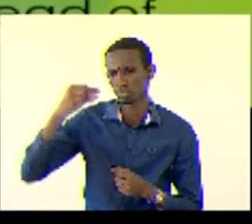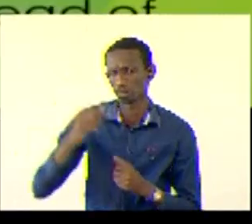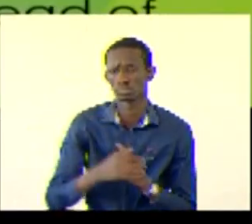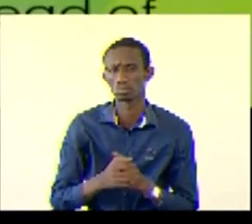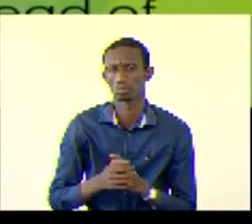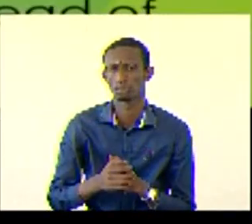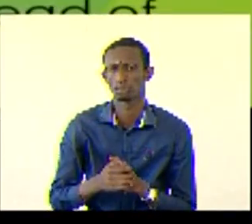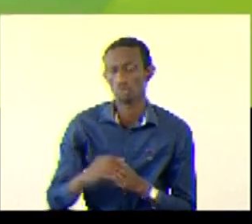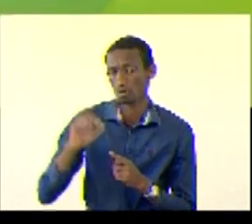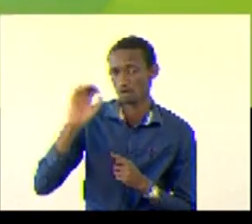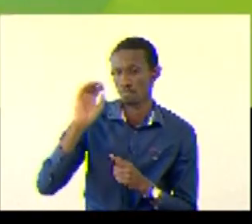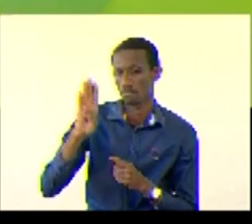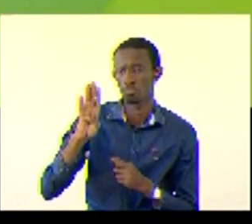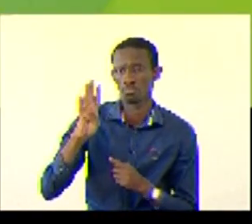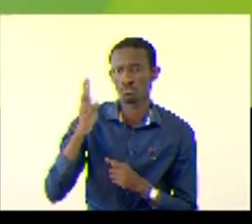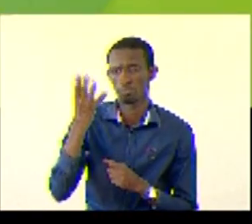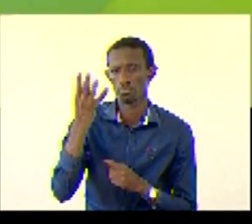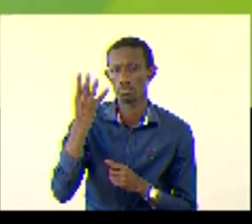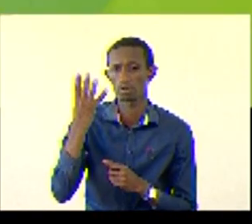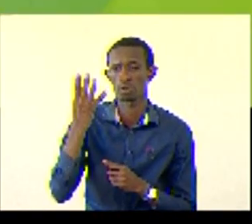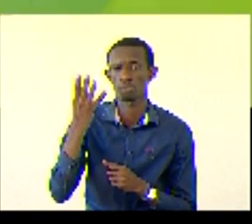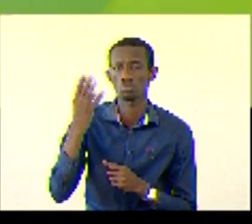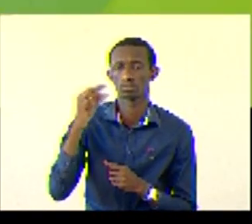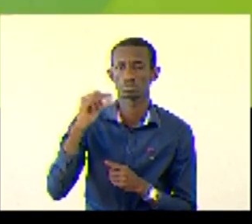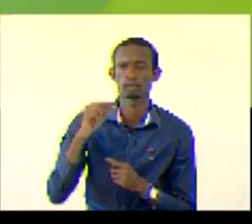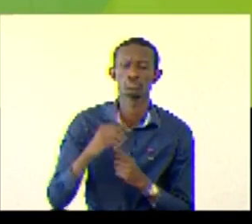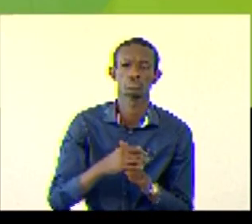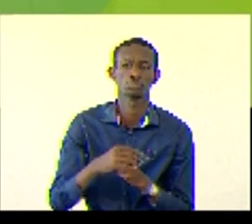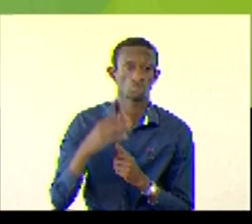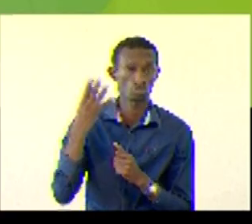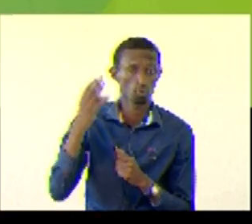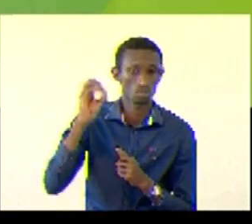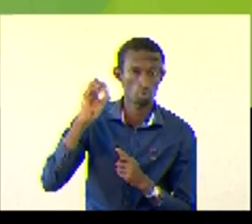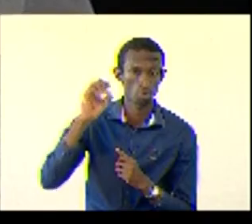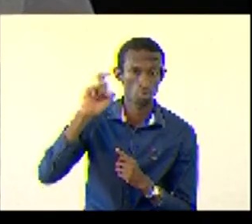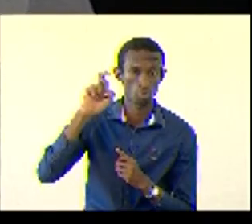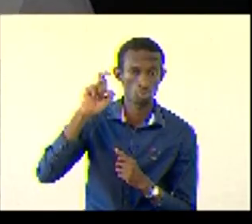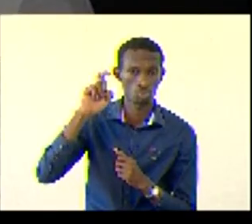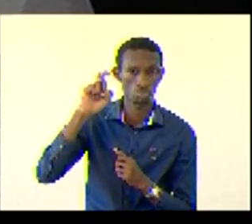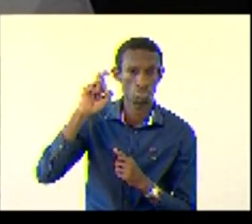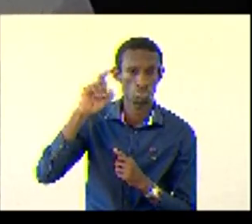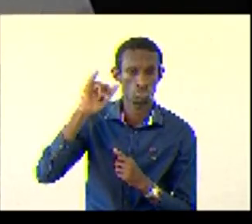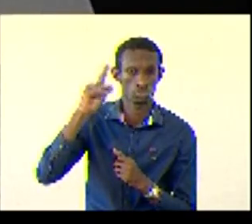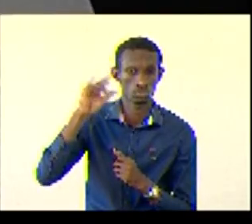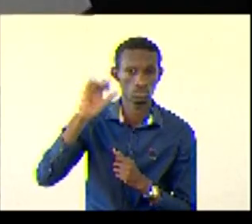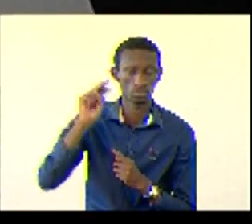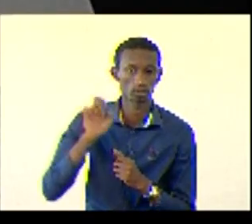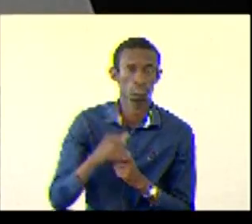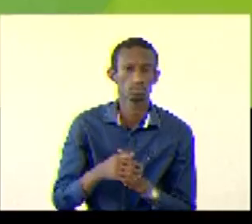oxide that we started with. 2 grams of manganese for oxide. And at the end of the